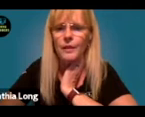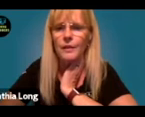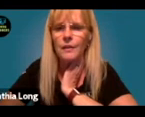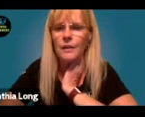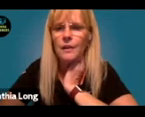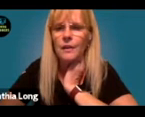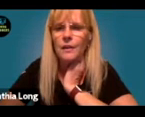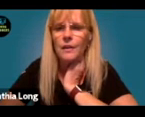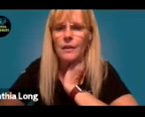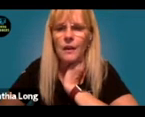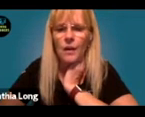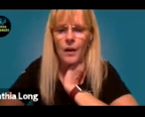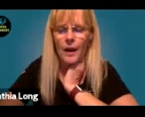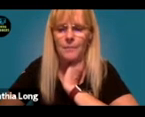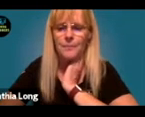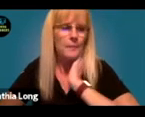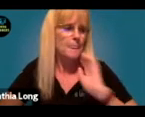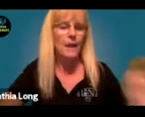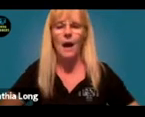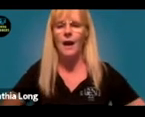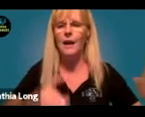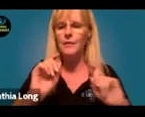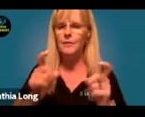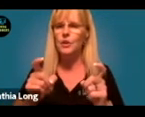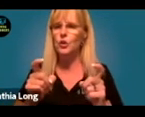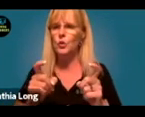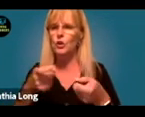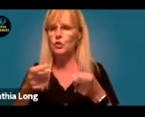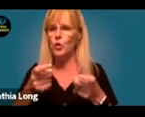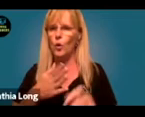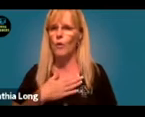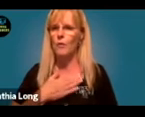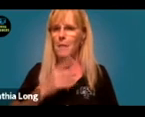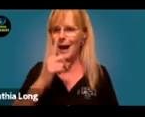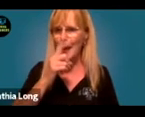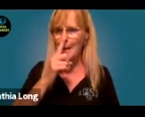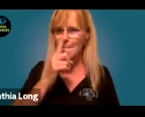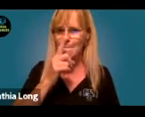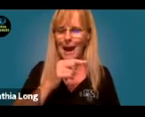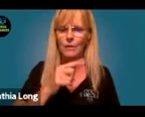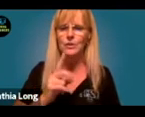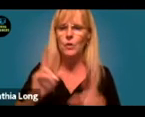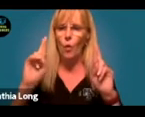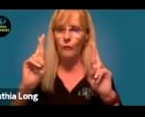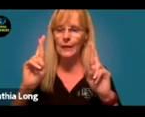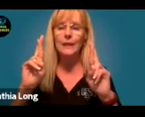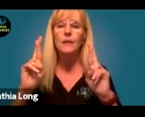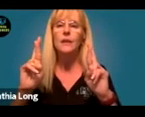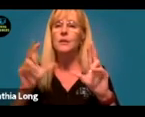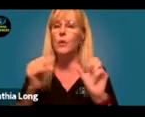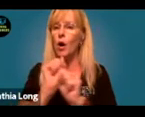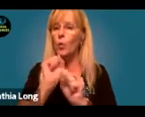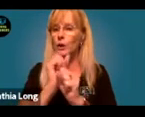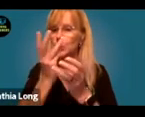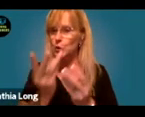Very good. Okay. I have given you control over my mouse, so hopefully